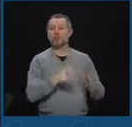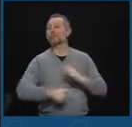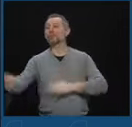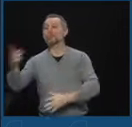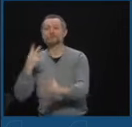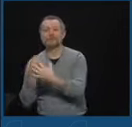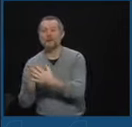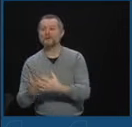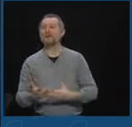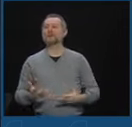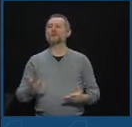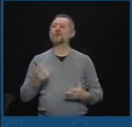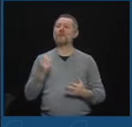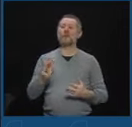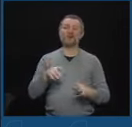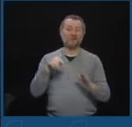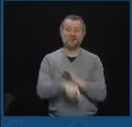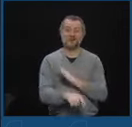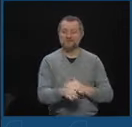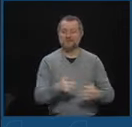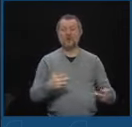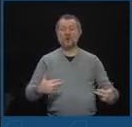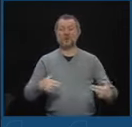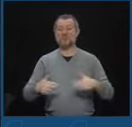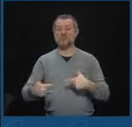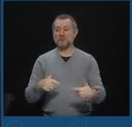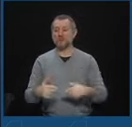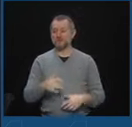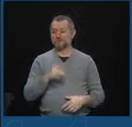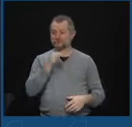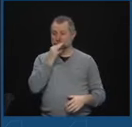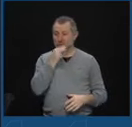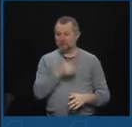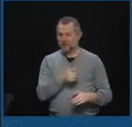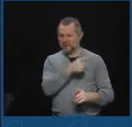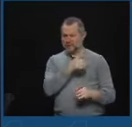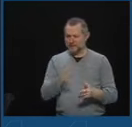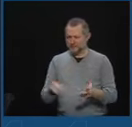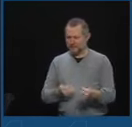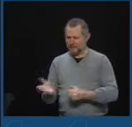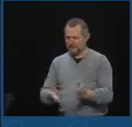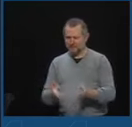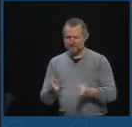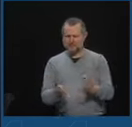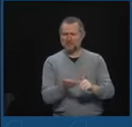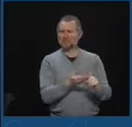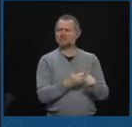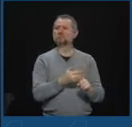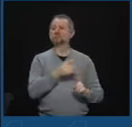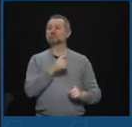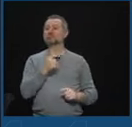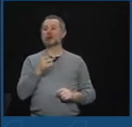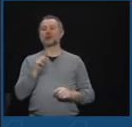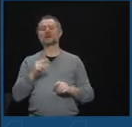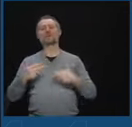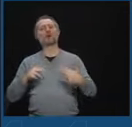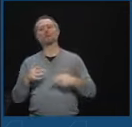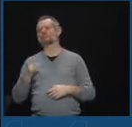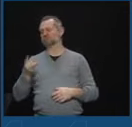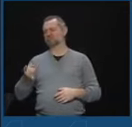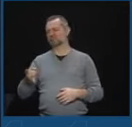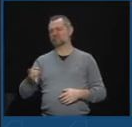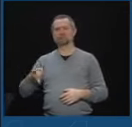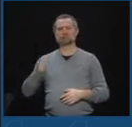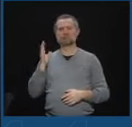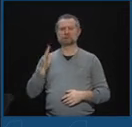to be killed by gun violence themselves. So we know that gun violence is an epidemic at this point. The numbers continue to